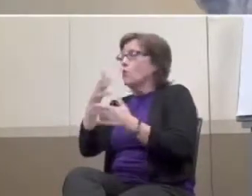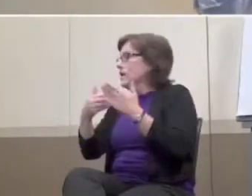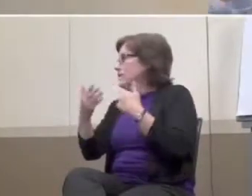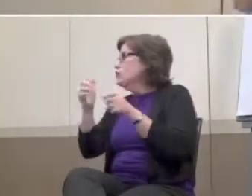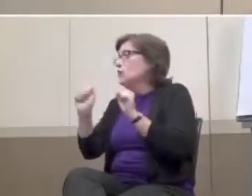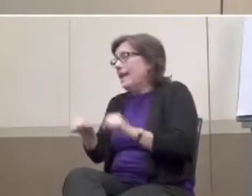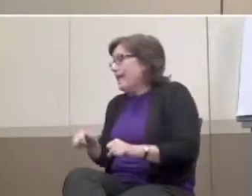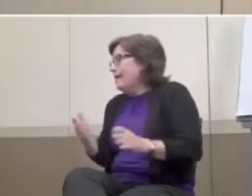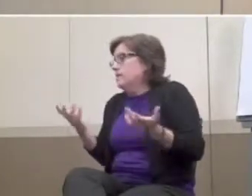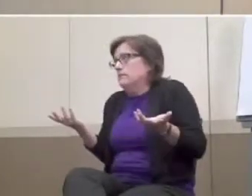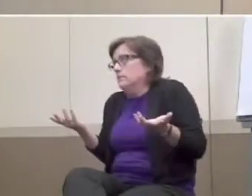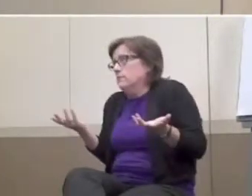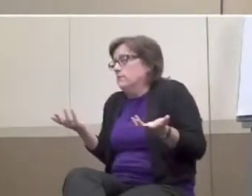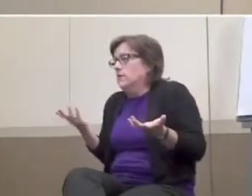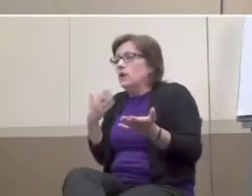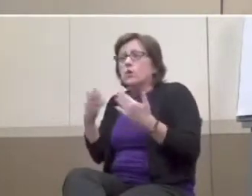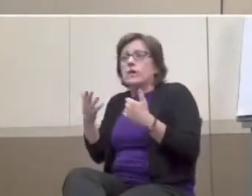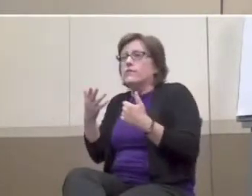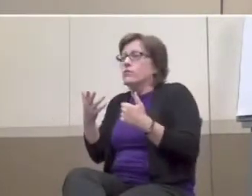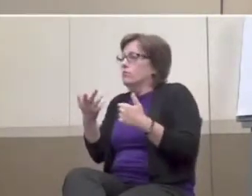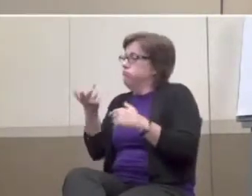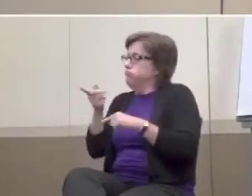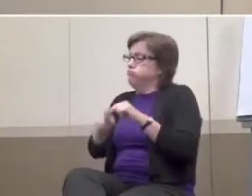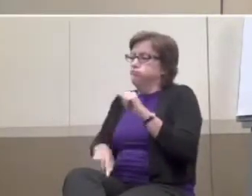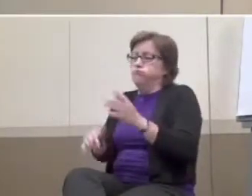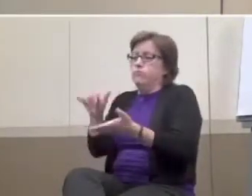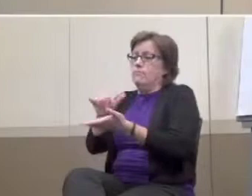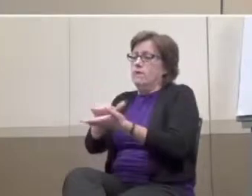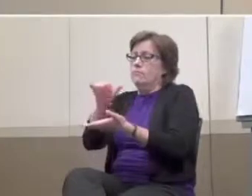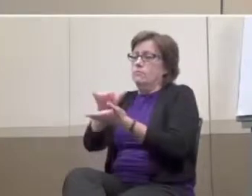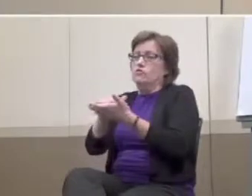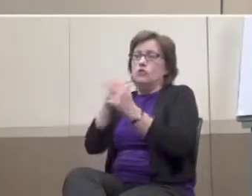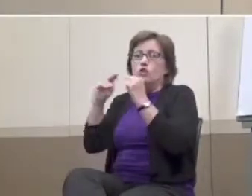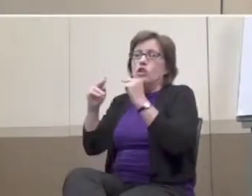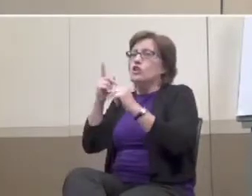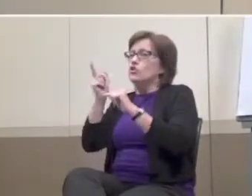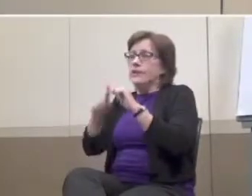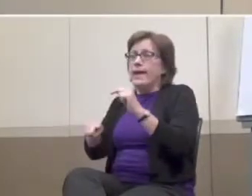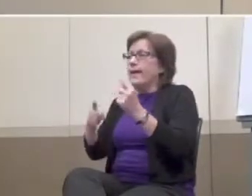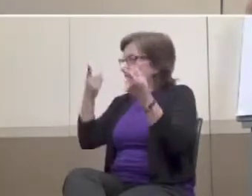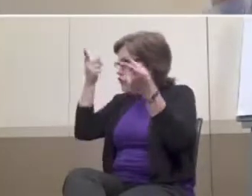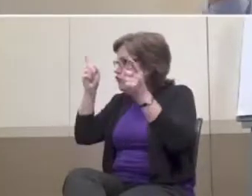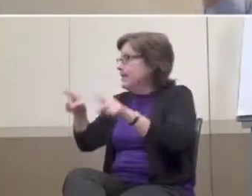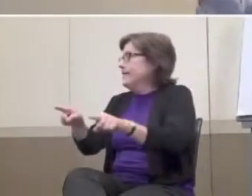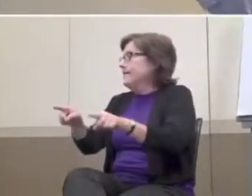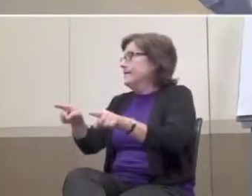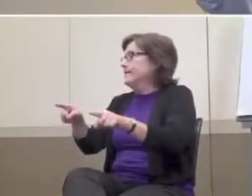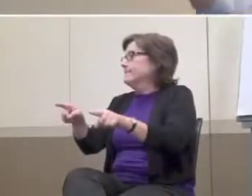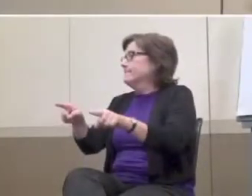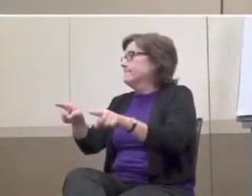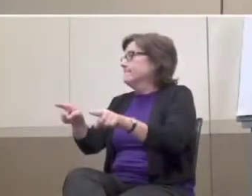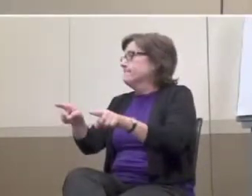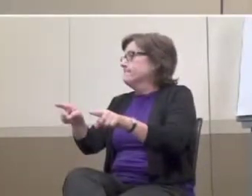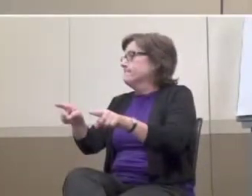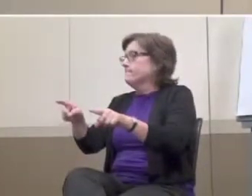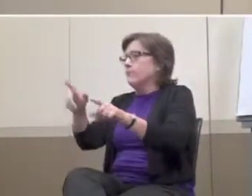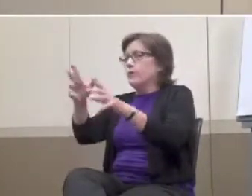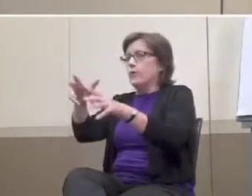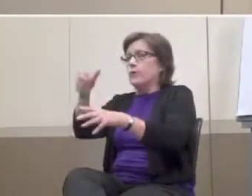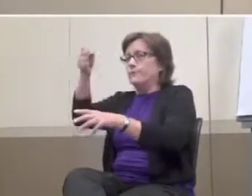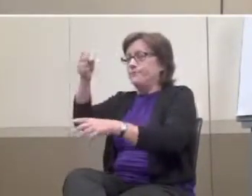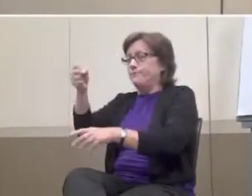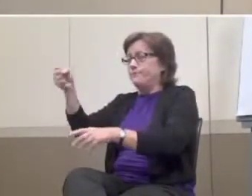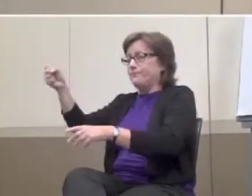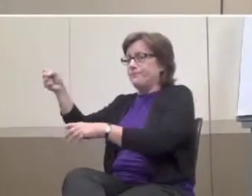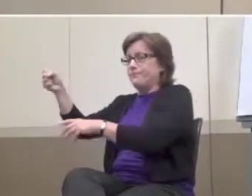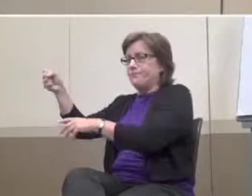for, and they whatever is non-negotiable that they can't arrive at any type of agreement on gets put off into the corners, and